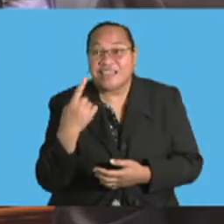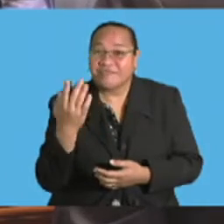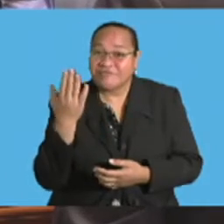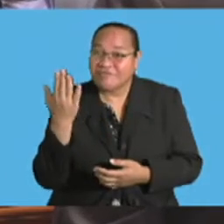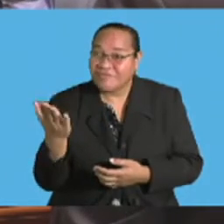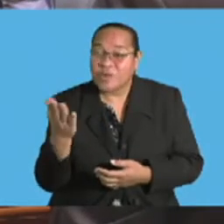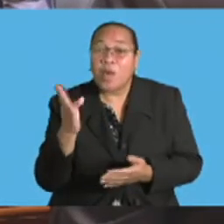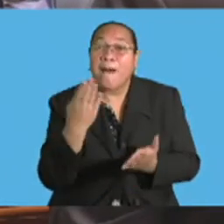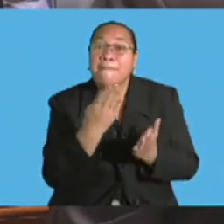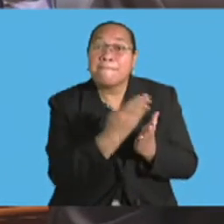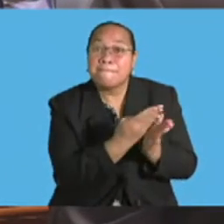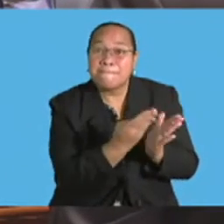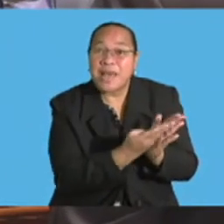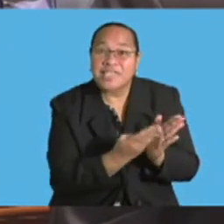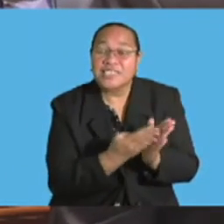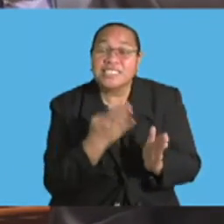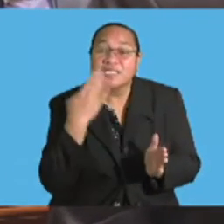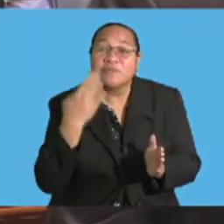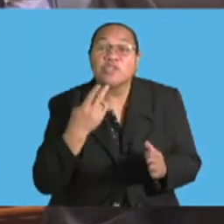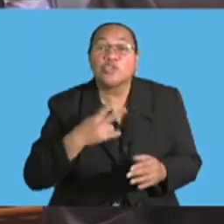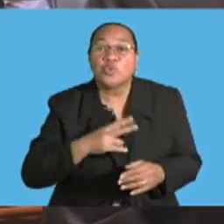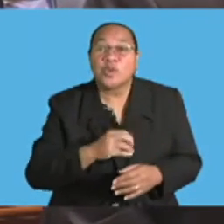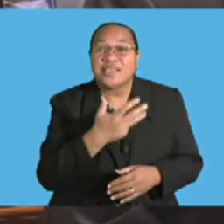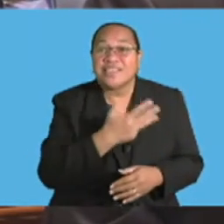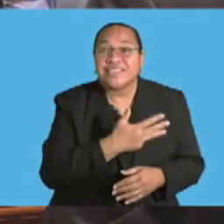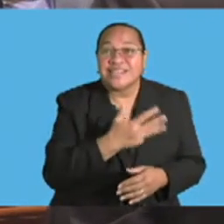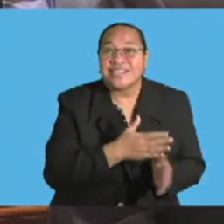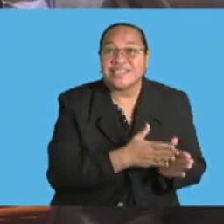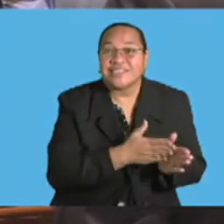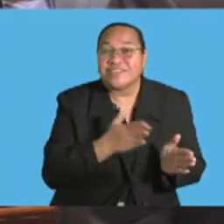speech for the 2019-20